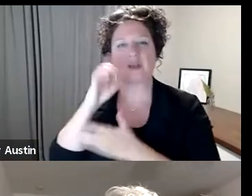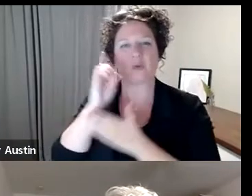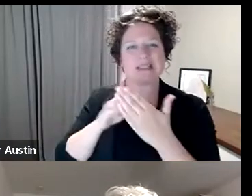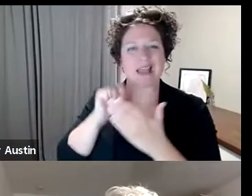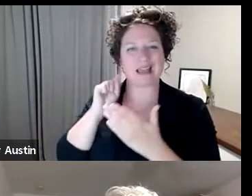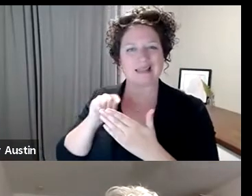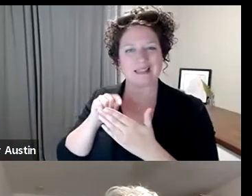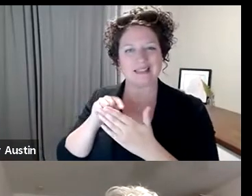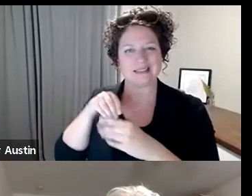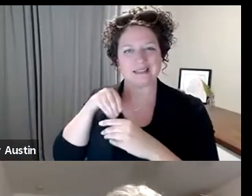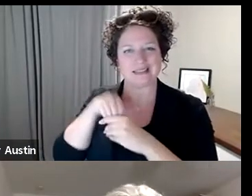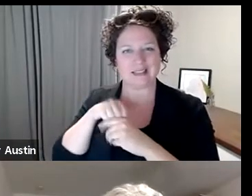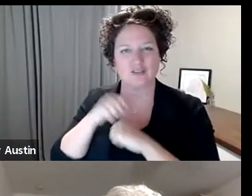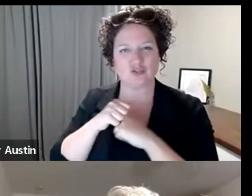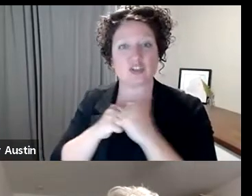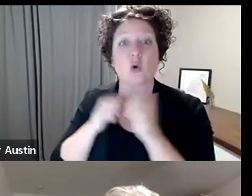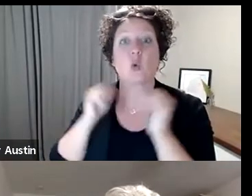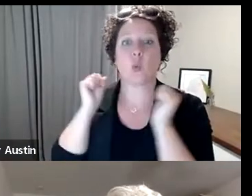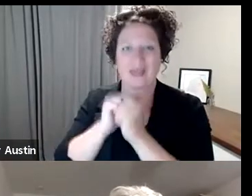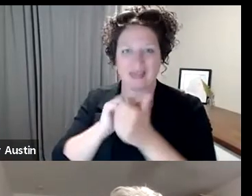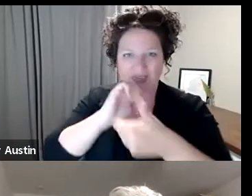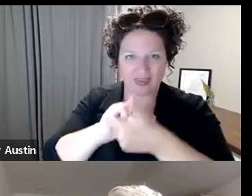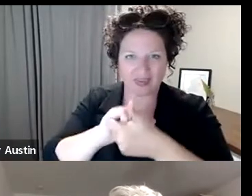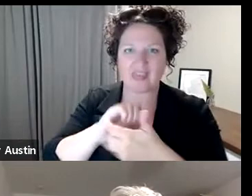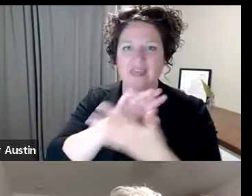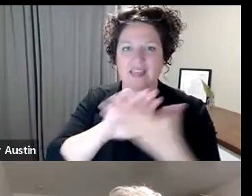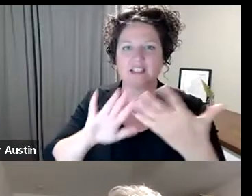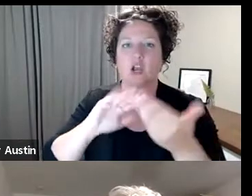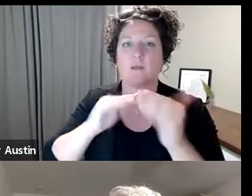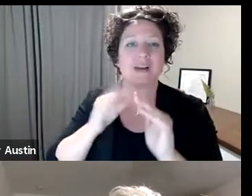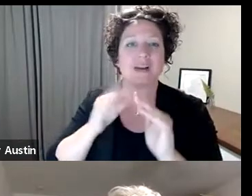infrastructure with these communities and not just for them.